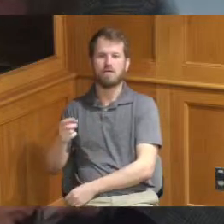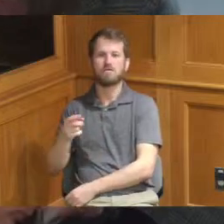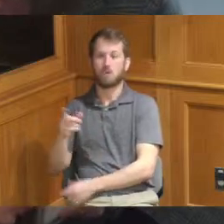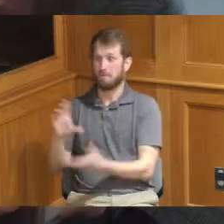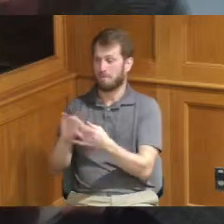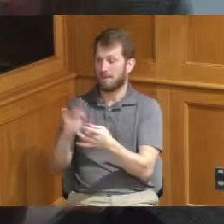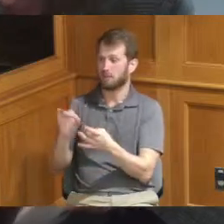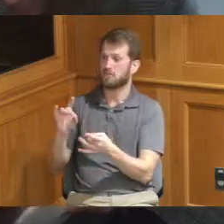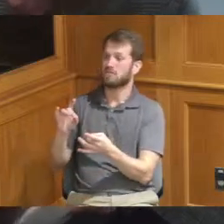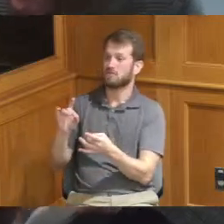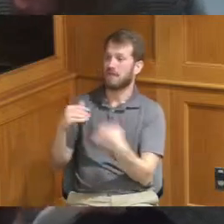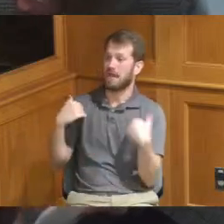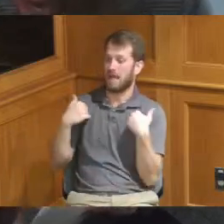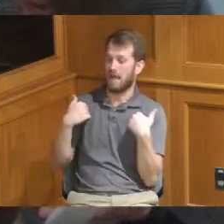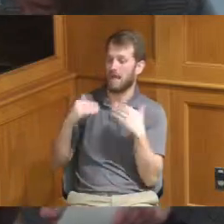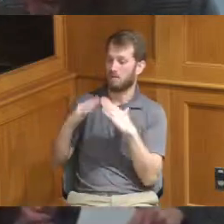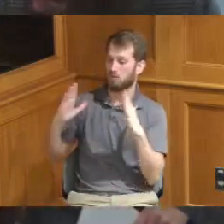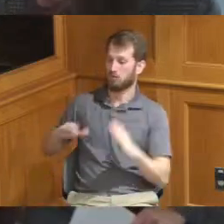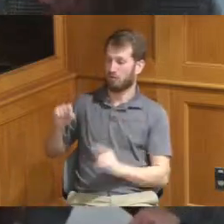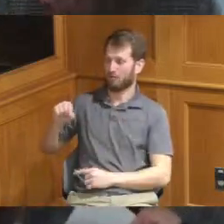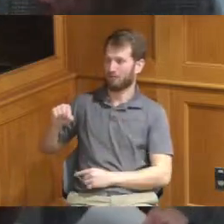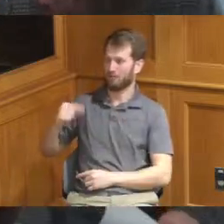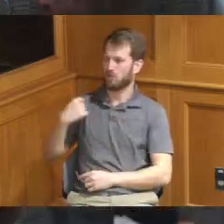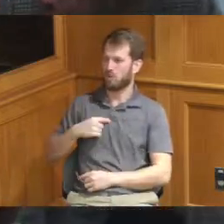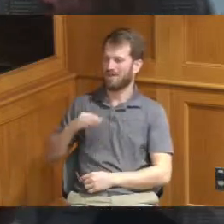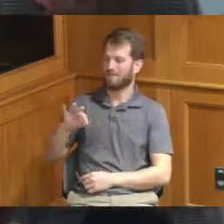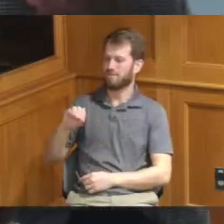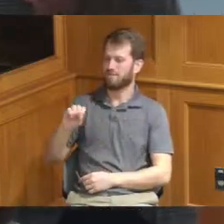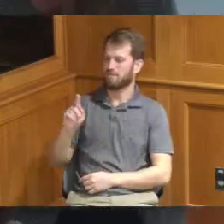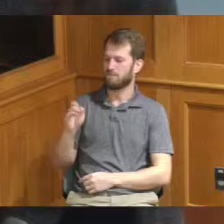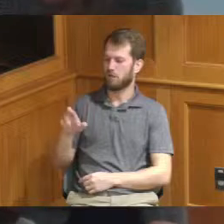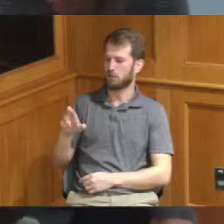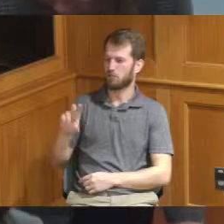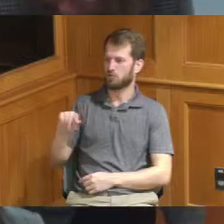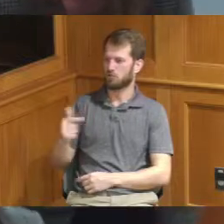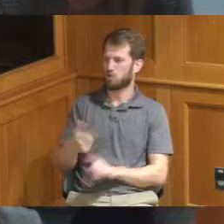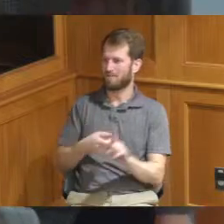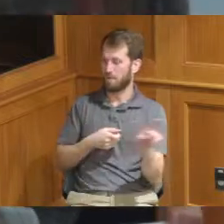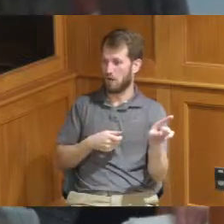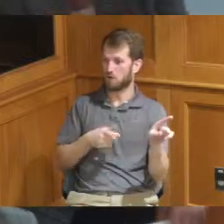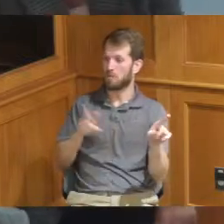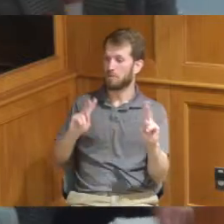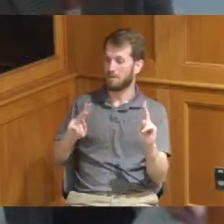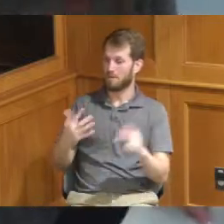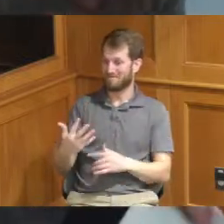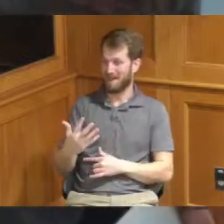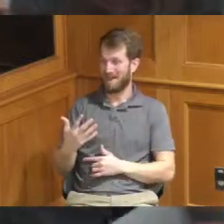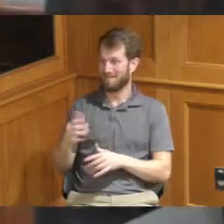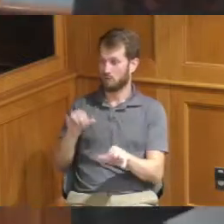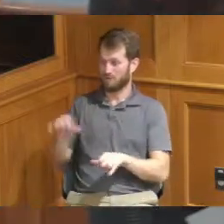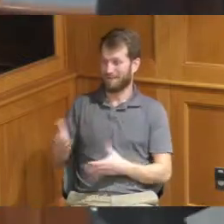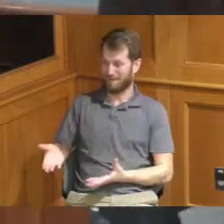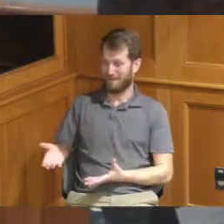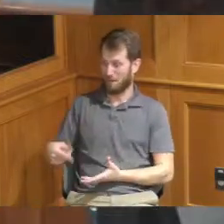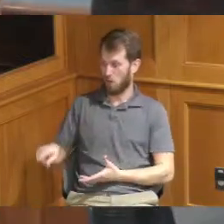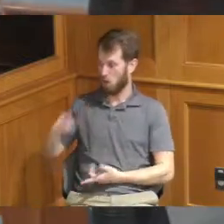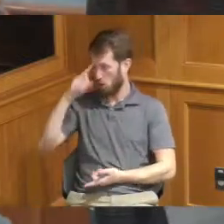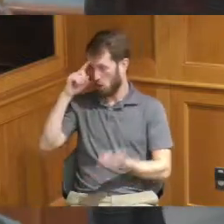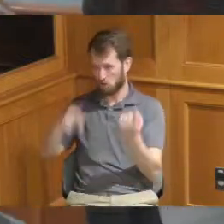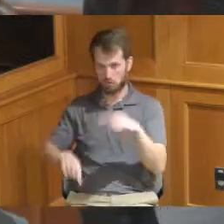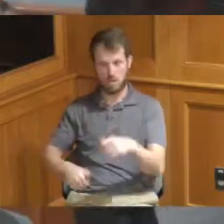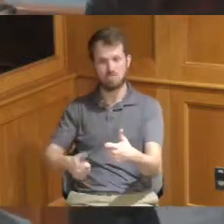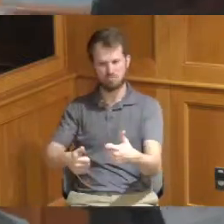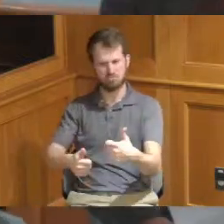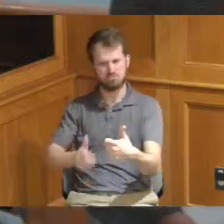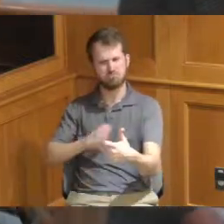So we actually are fostering some dogs from them as well. So if the 5 people that stay in that unit all agree that they're okay